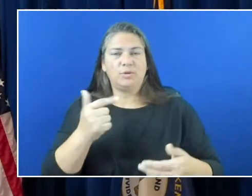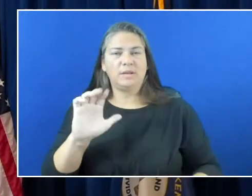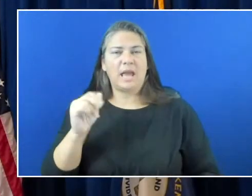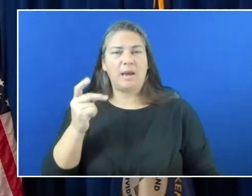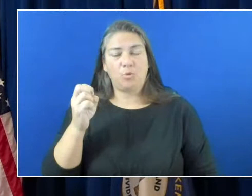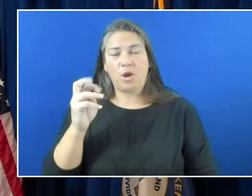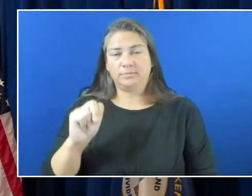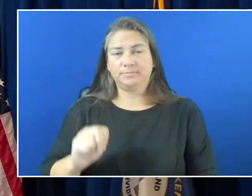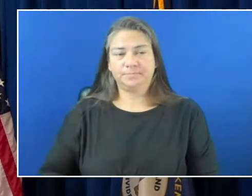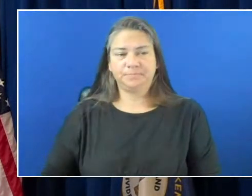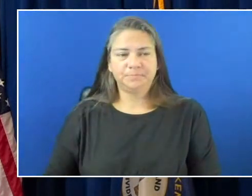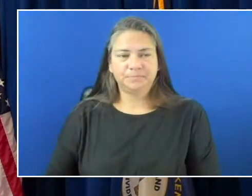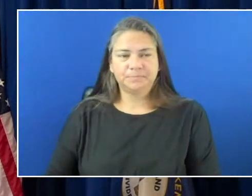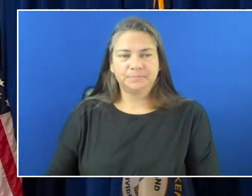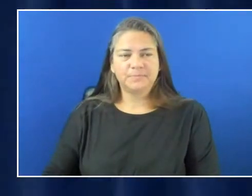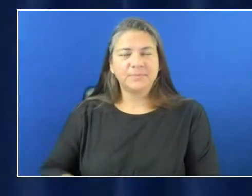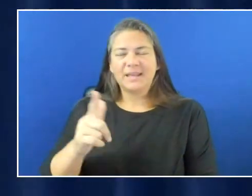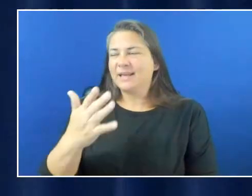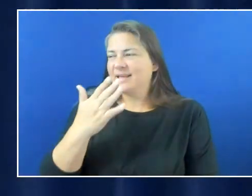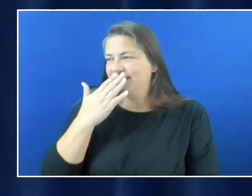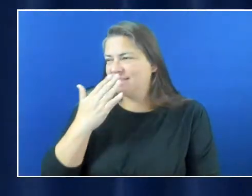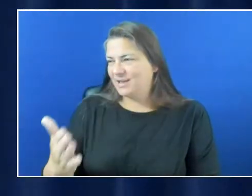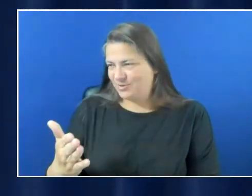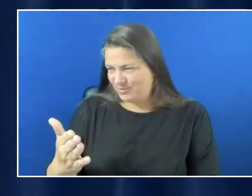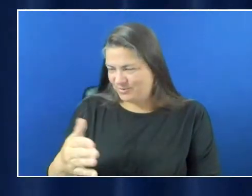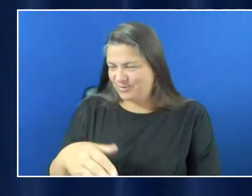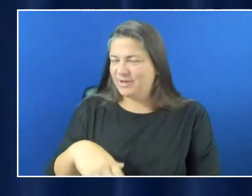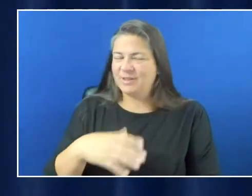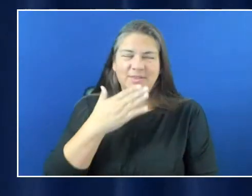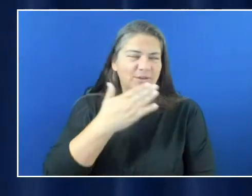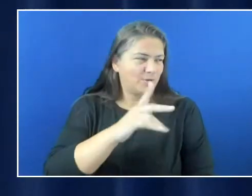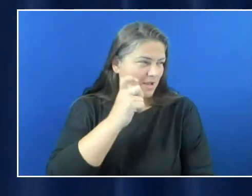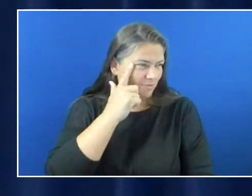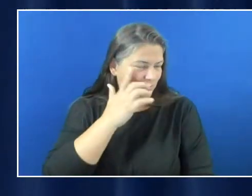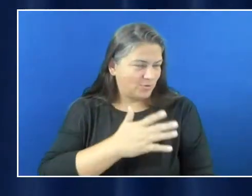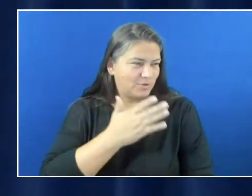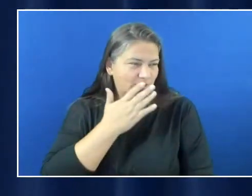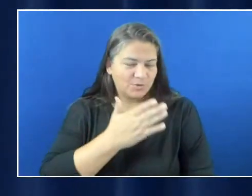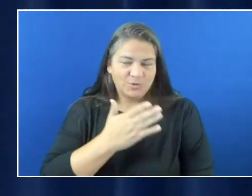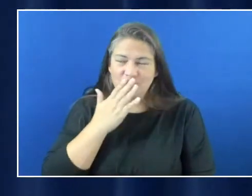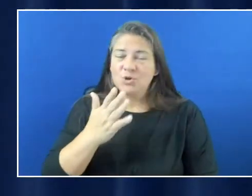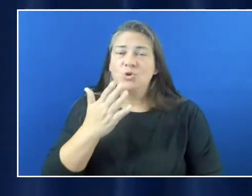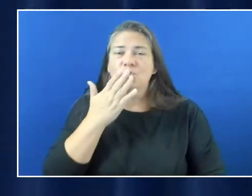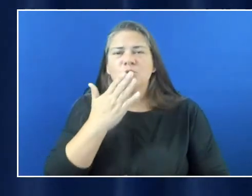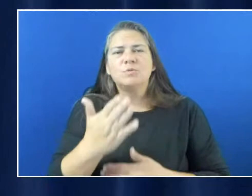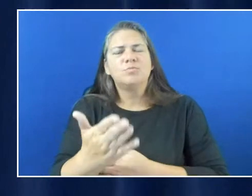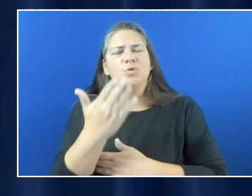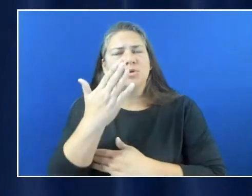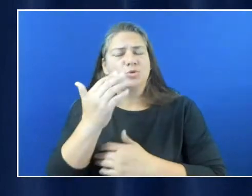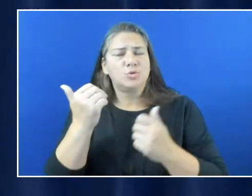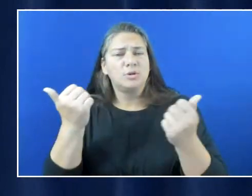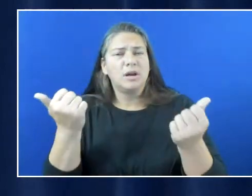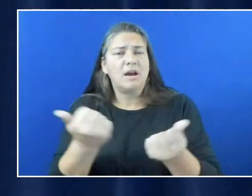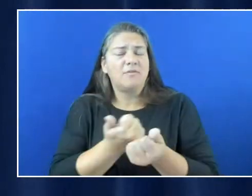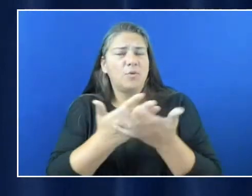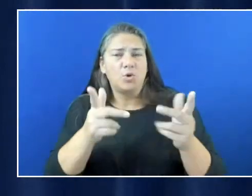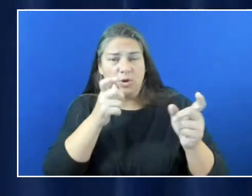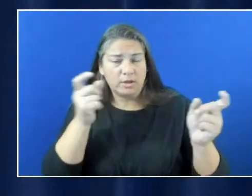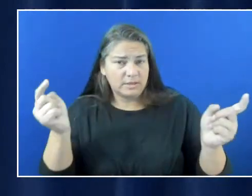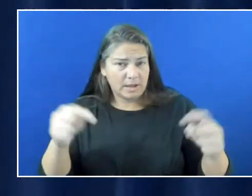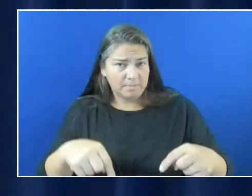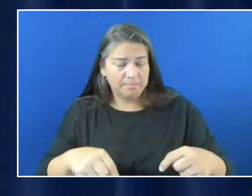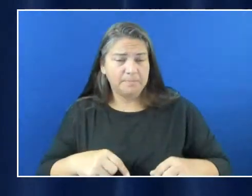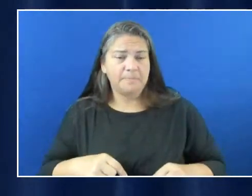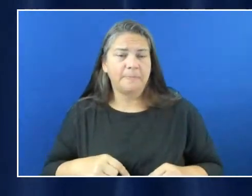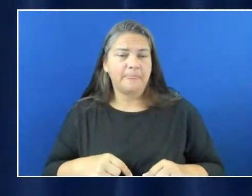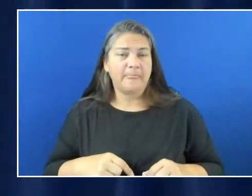Thank you, Colonel Burnett and Governor Beshear. Thank you. Good morning to all those that are in attendance, either watching